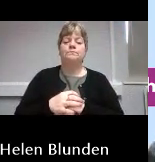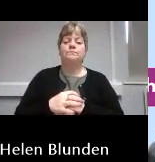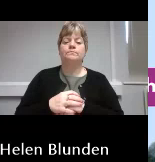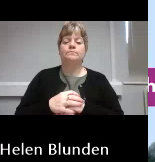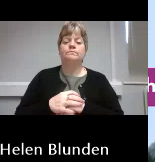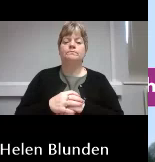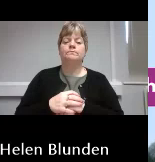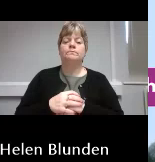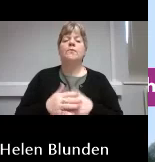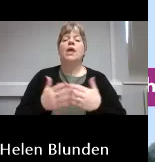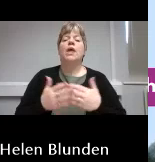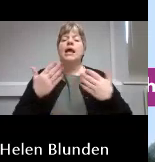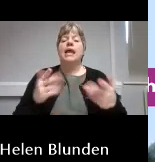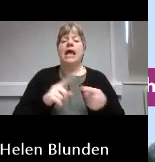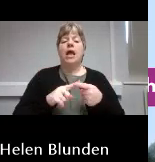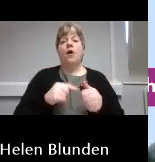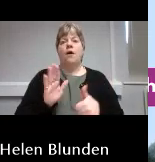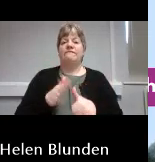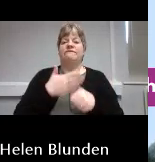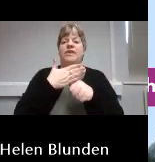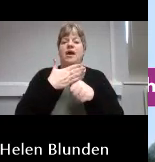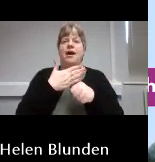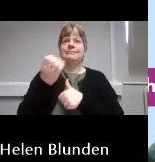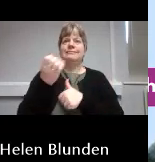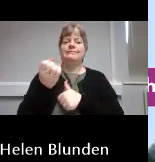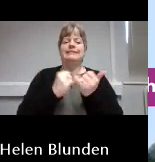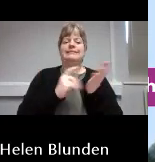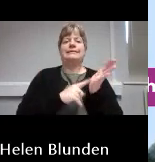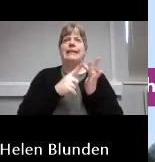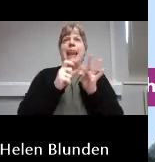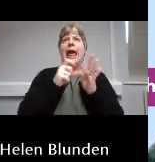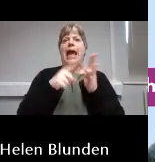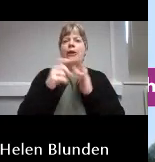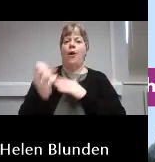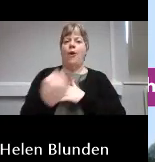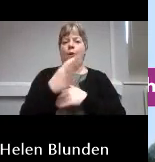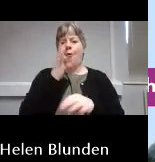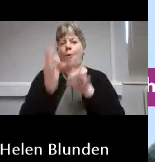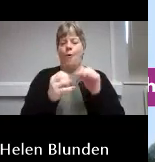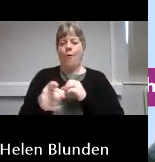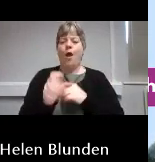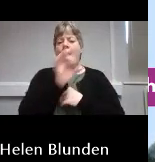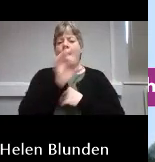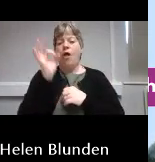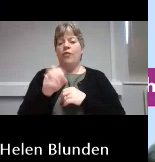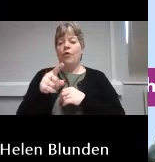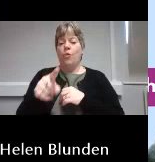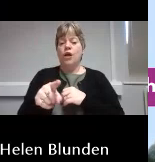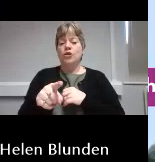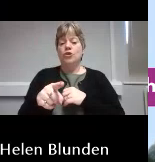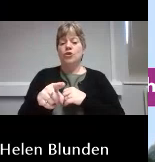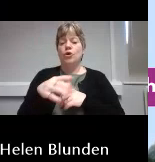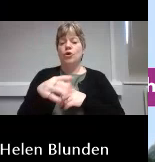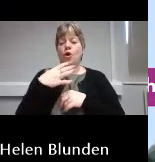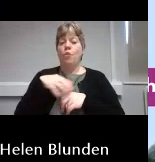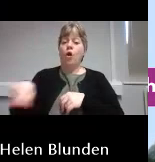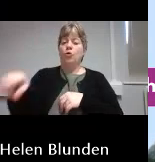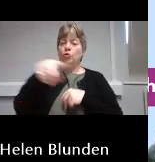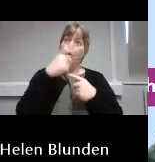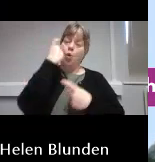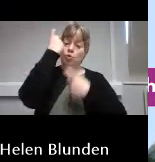So that brings us on to our first Slido of the session. So the question that we'd like you to